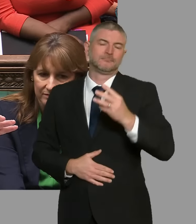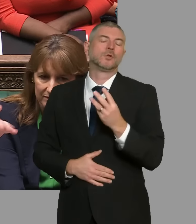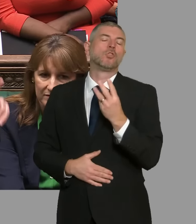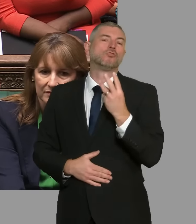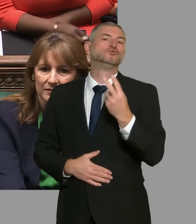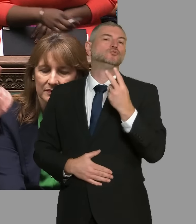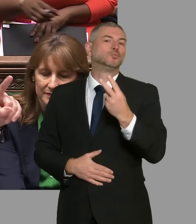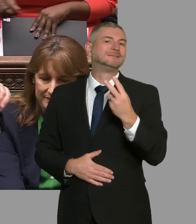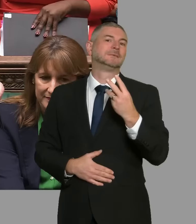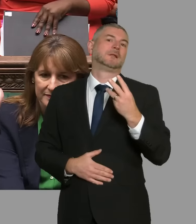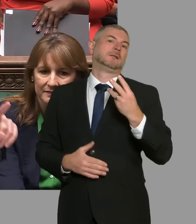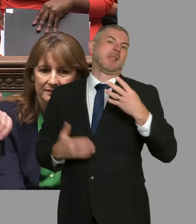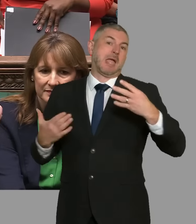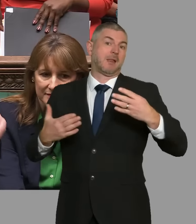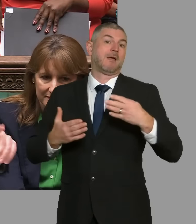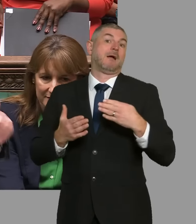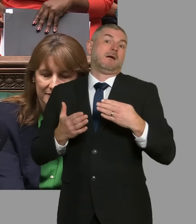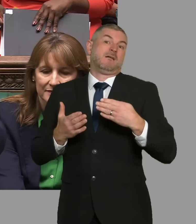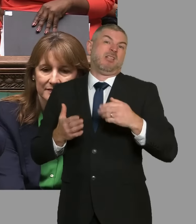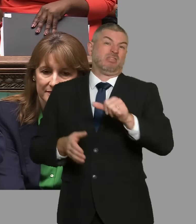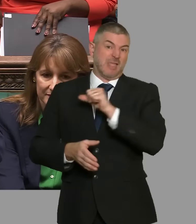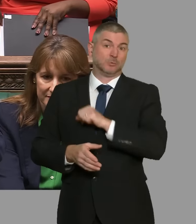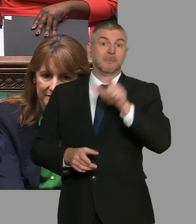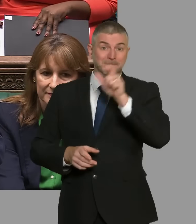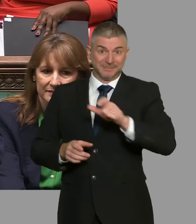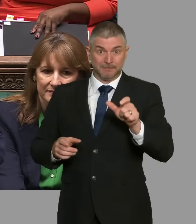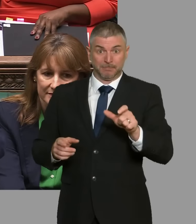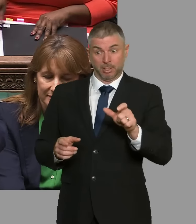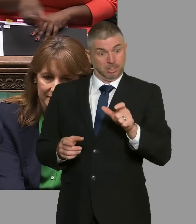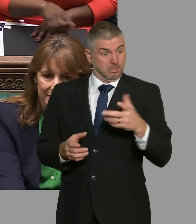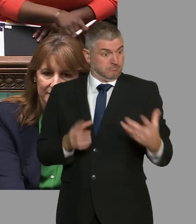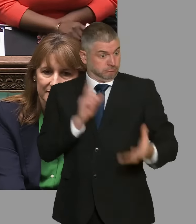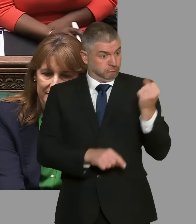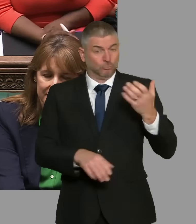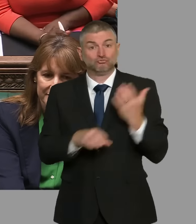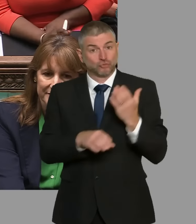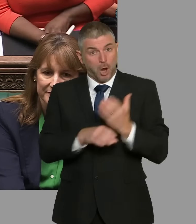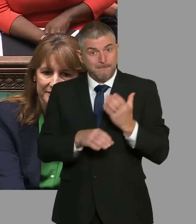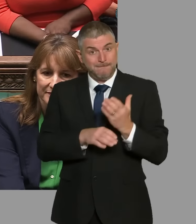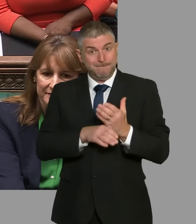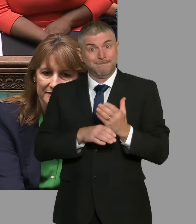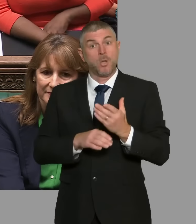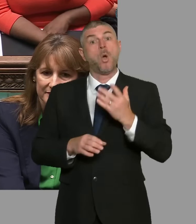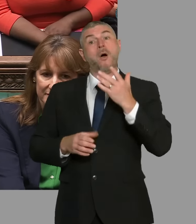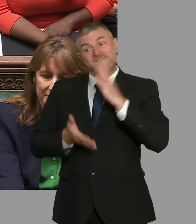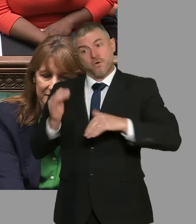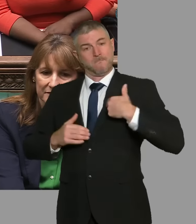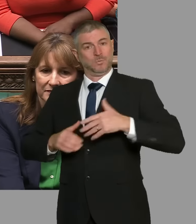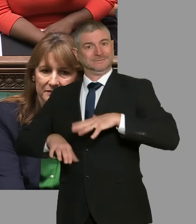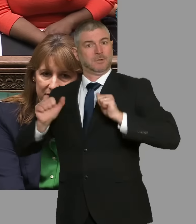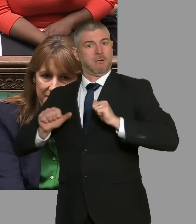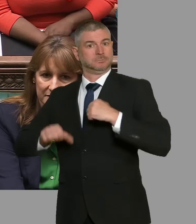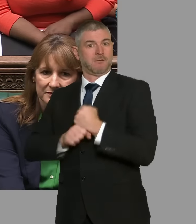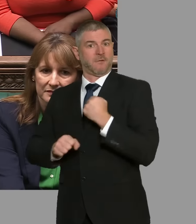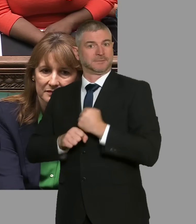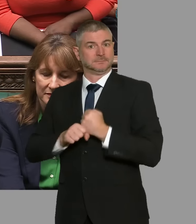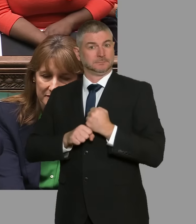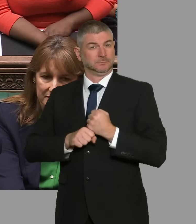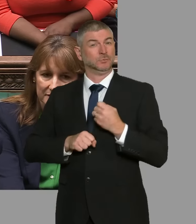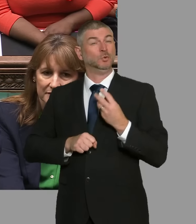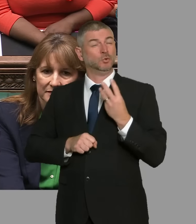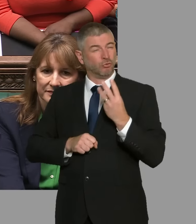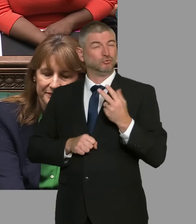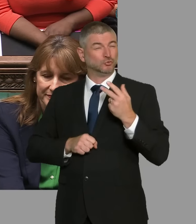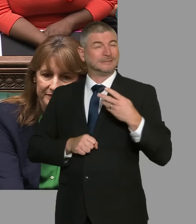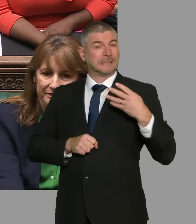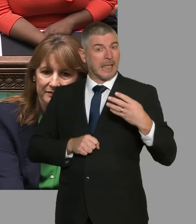the start of this year. So 329,000 more are in work. Of course, I accept we need to do more in relation to unemployment.